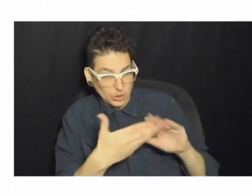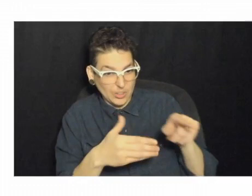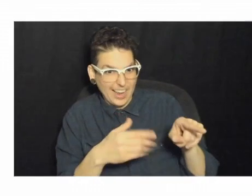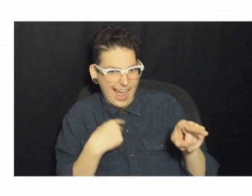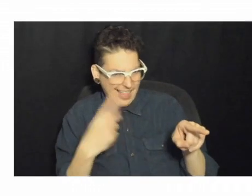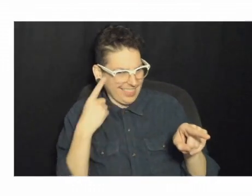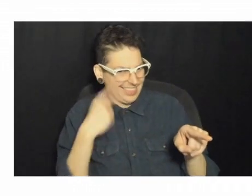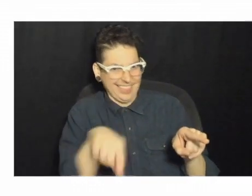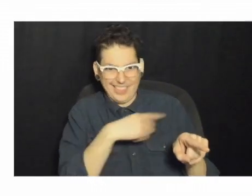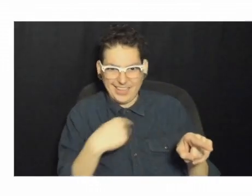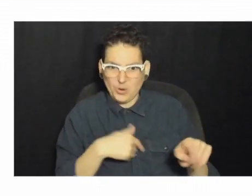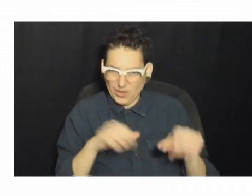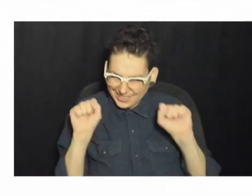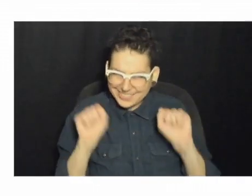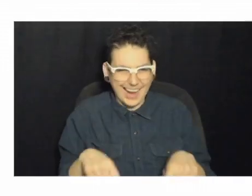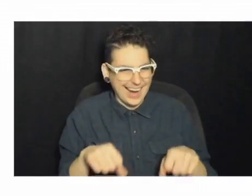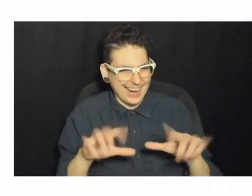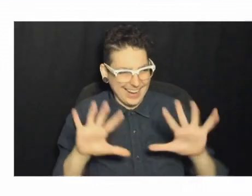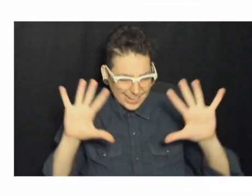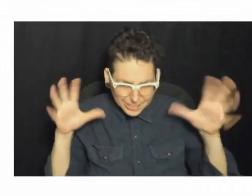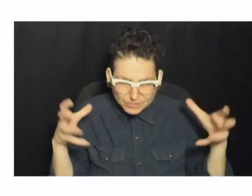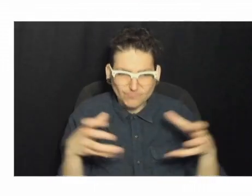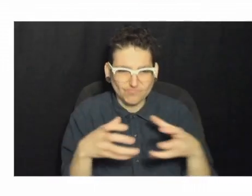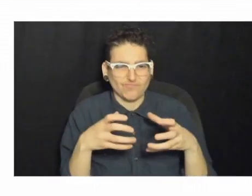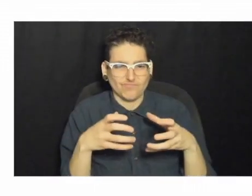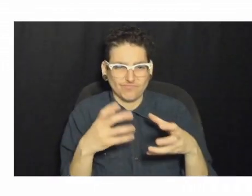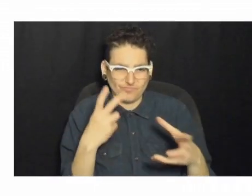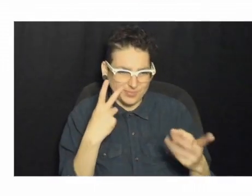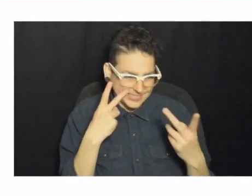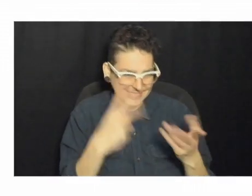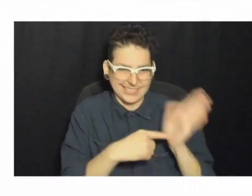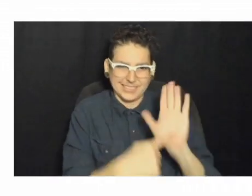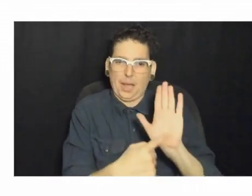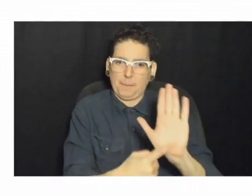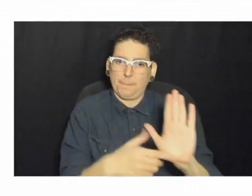of public health agencies that have really leveraged those partnerships.